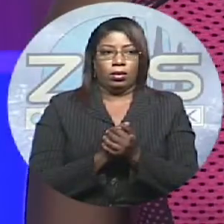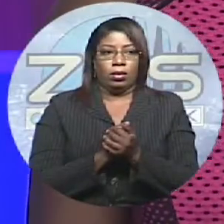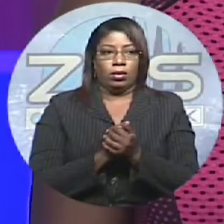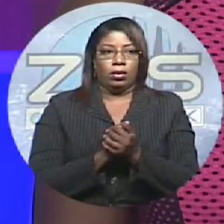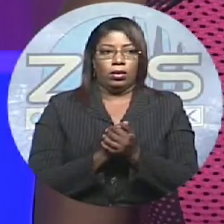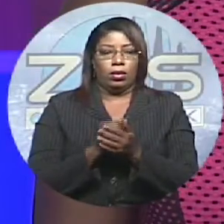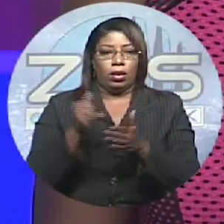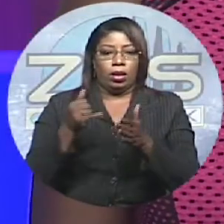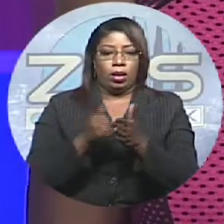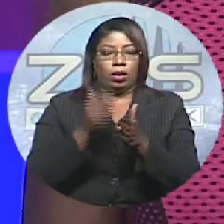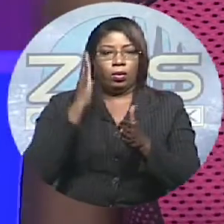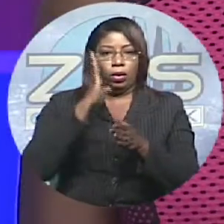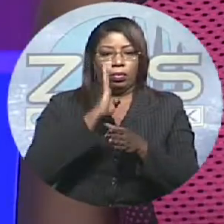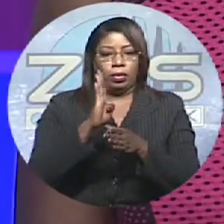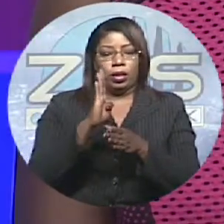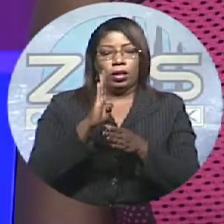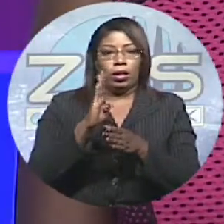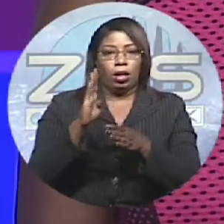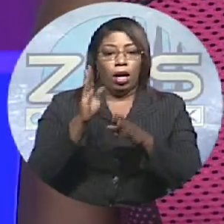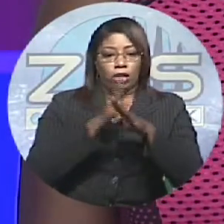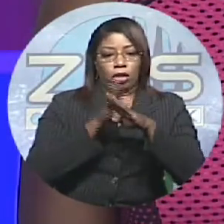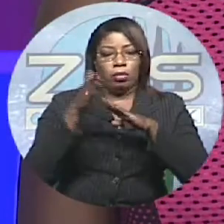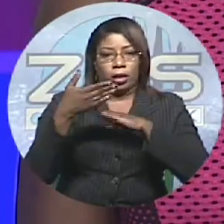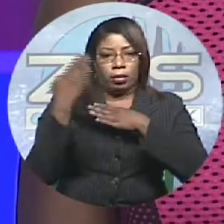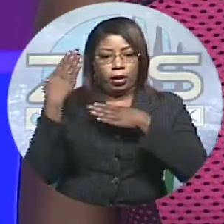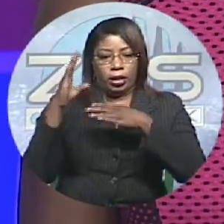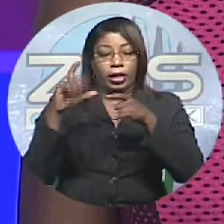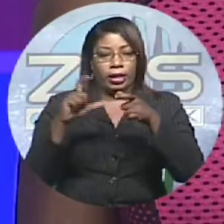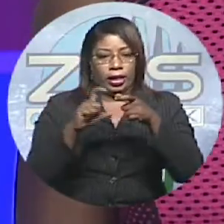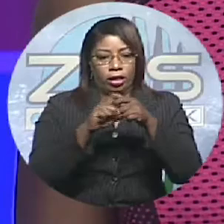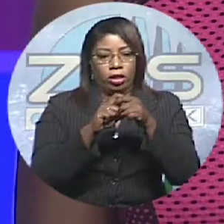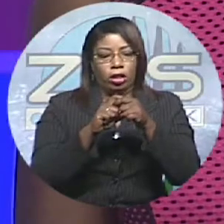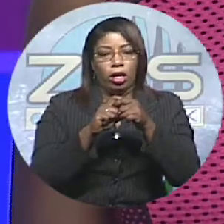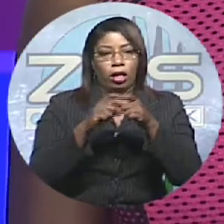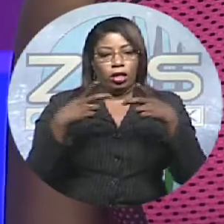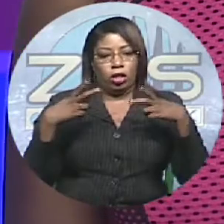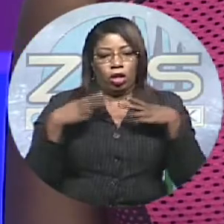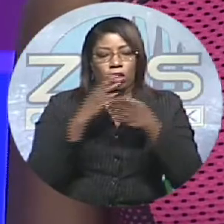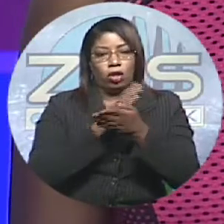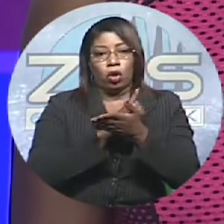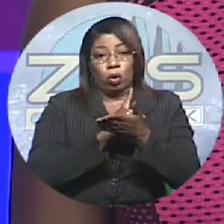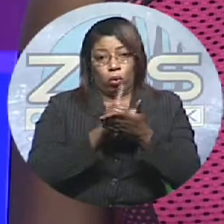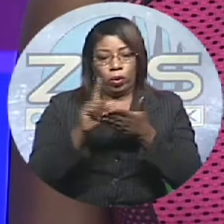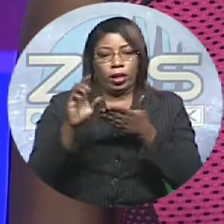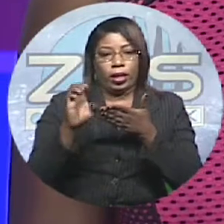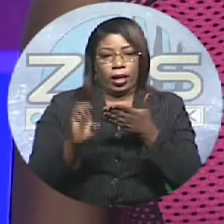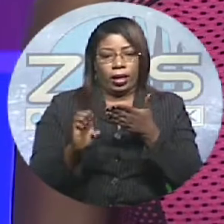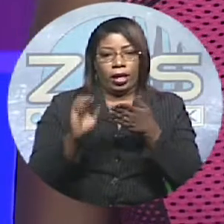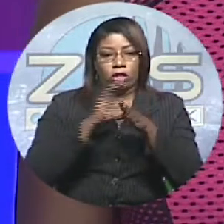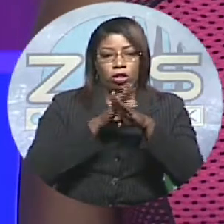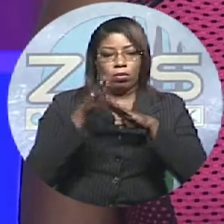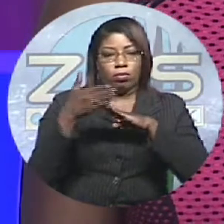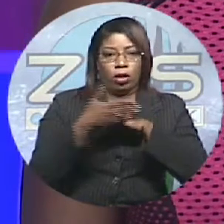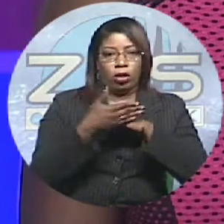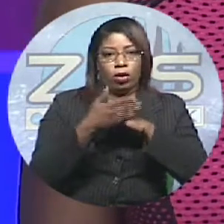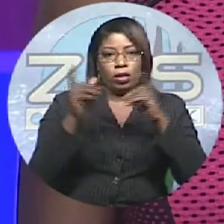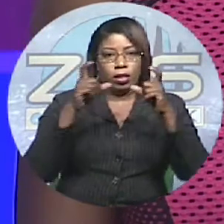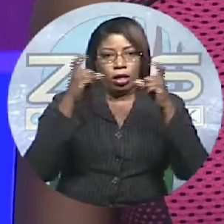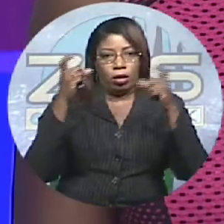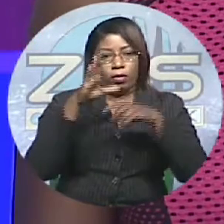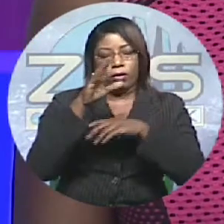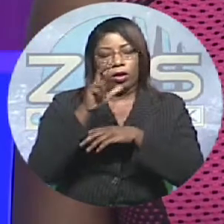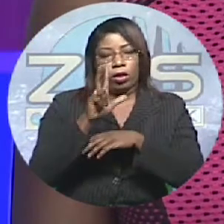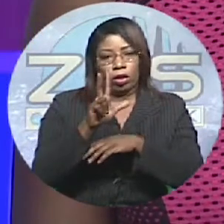It will be a Jamaican-Bahamian connection this Emancipation Holiday weekend as Jamaicans here celebrate their country's 53rd anniversary